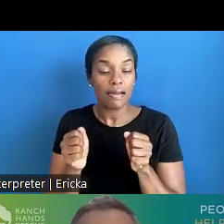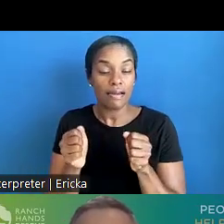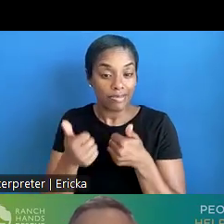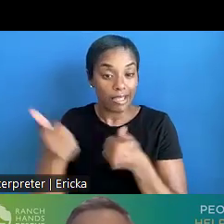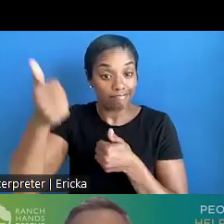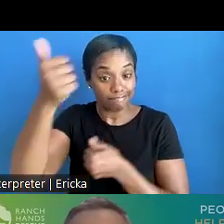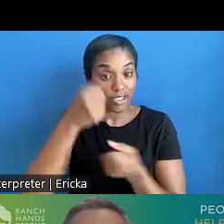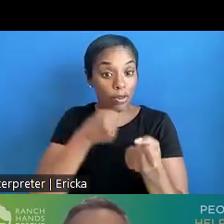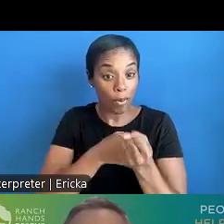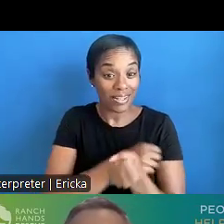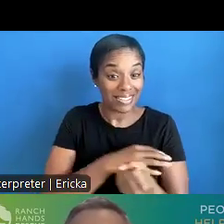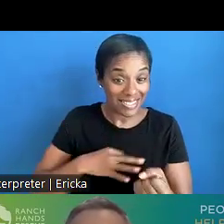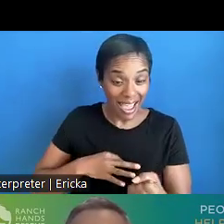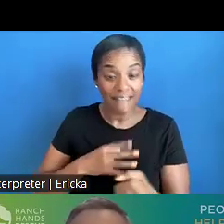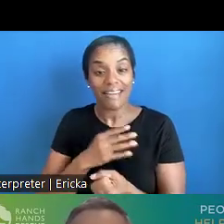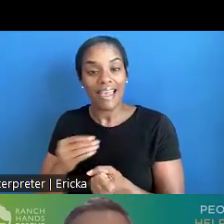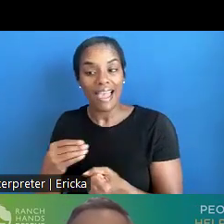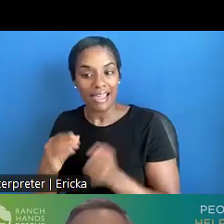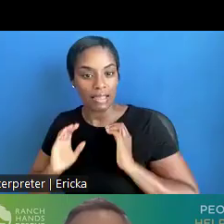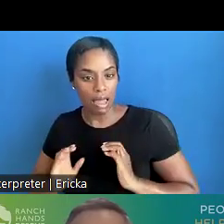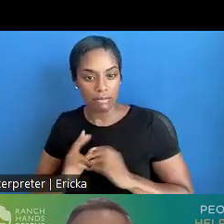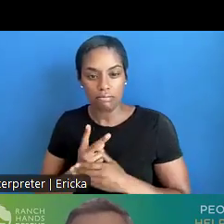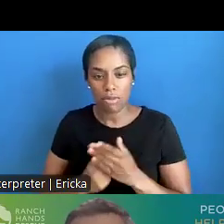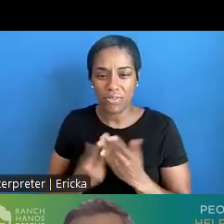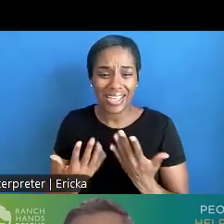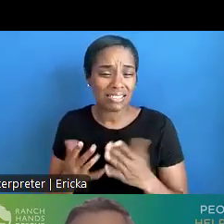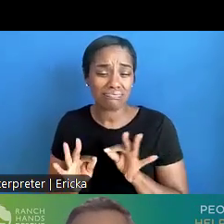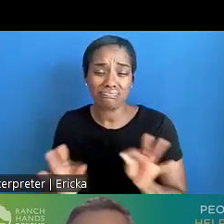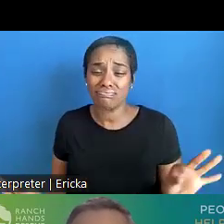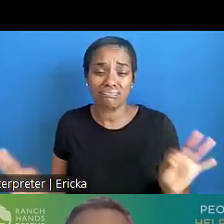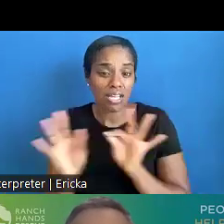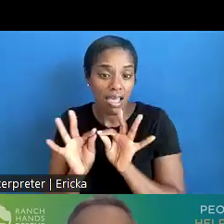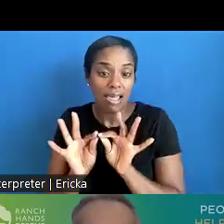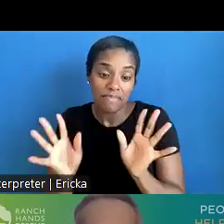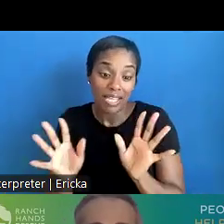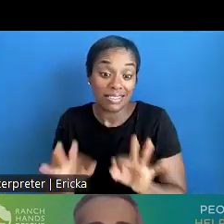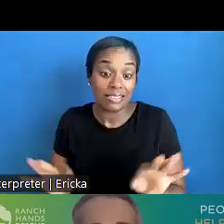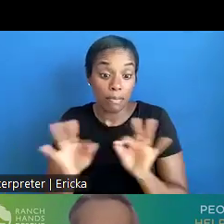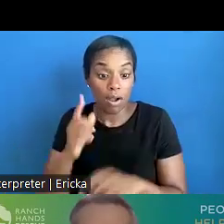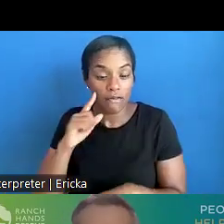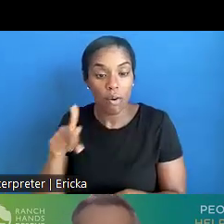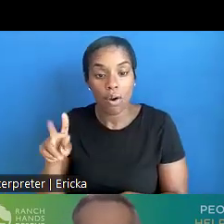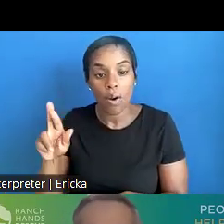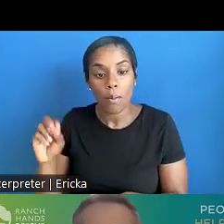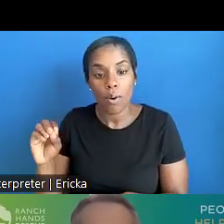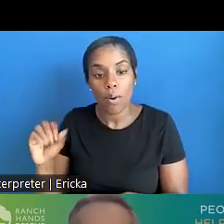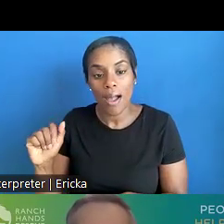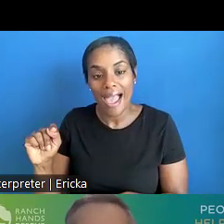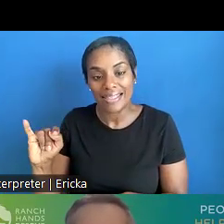learning in the program is just vital and is important for proactive safety. So, as I mentioned,